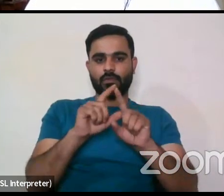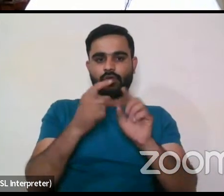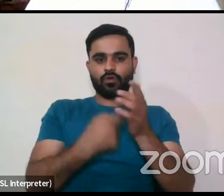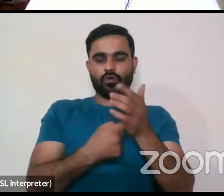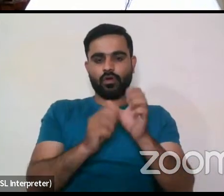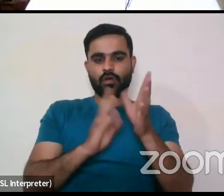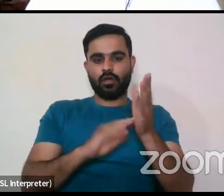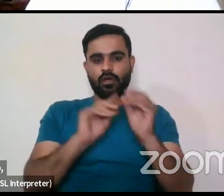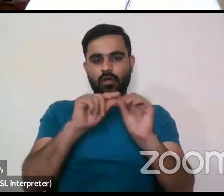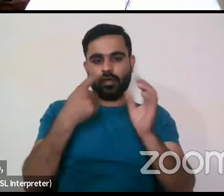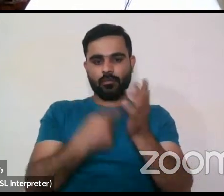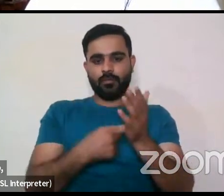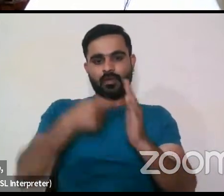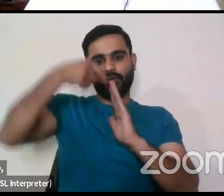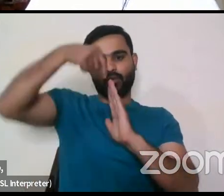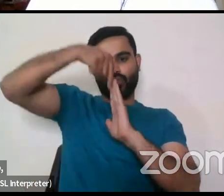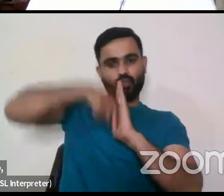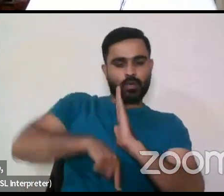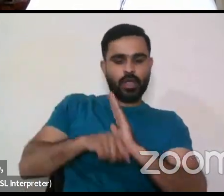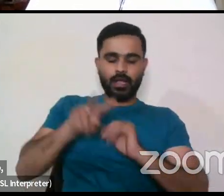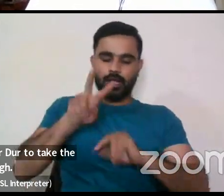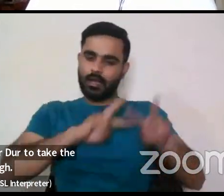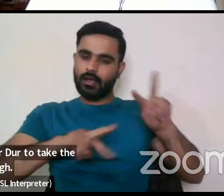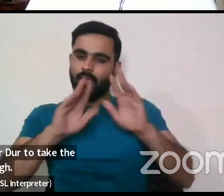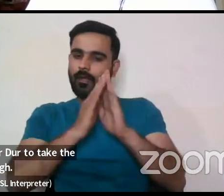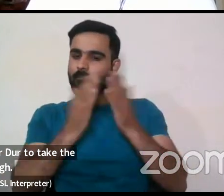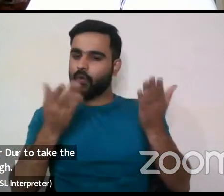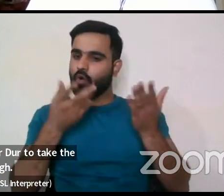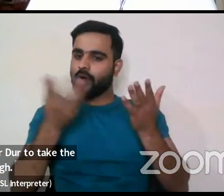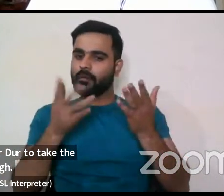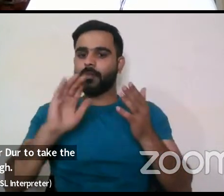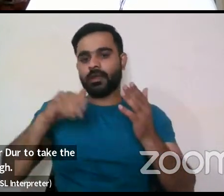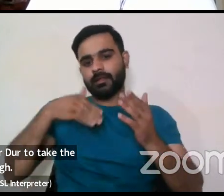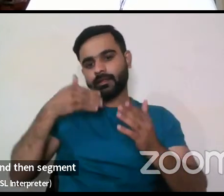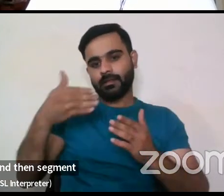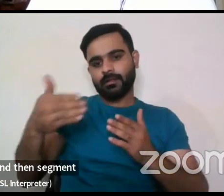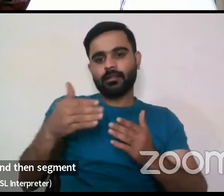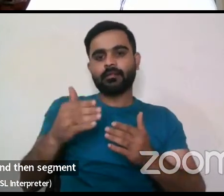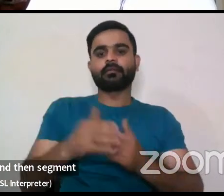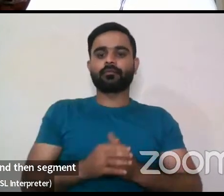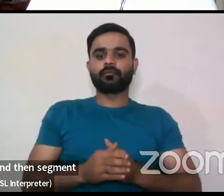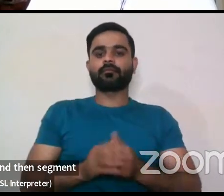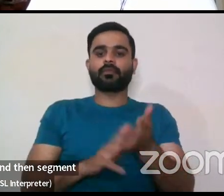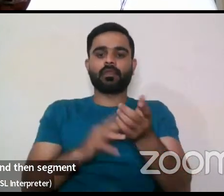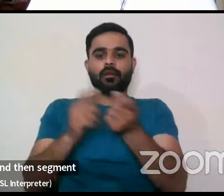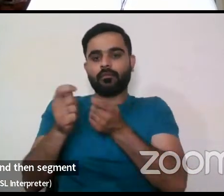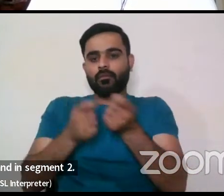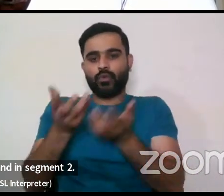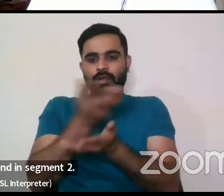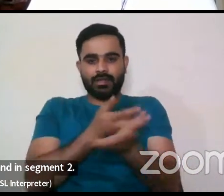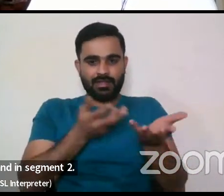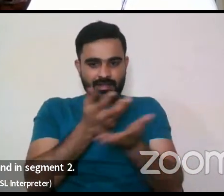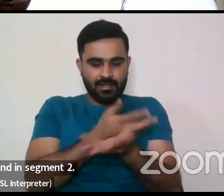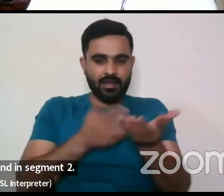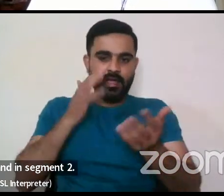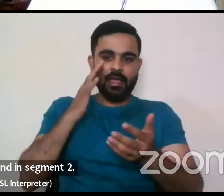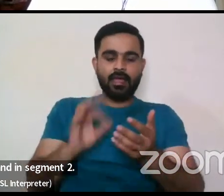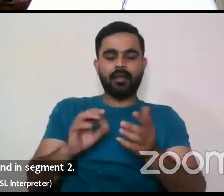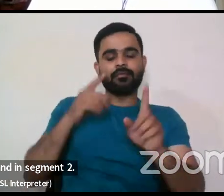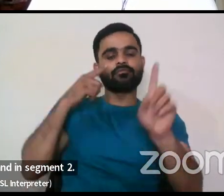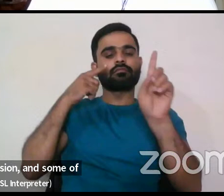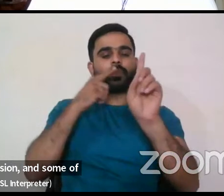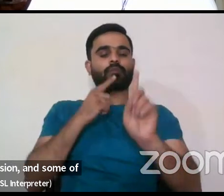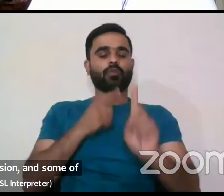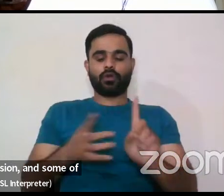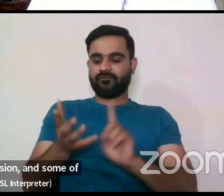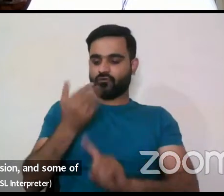us through, give us a brief overview of the book. And in segment 2, we will move on to a moderated discussion on some of the important themes identified